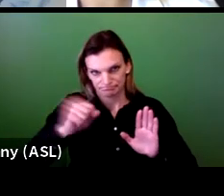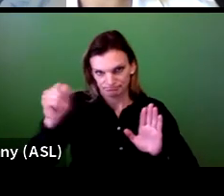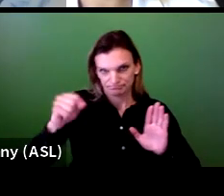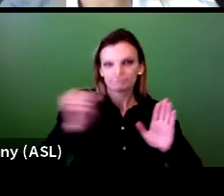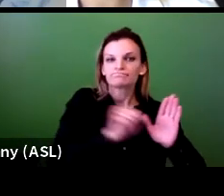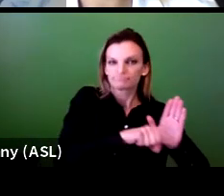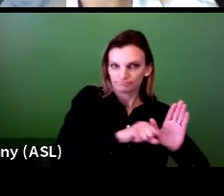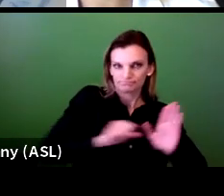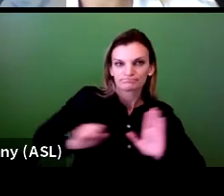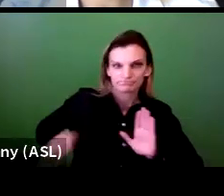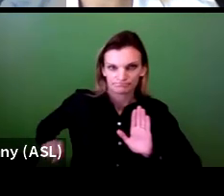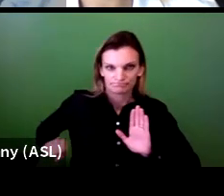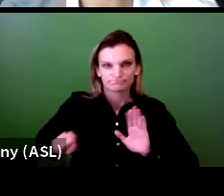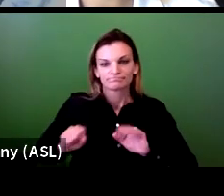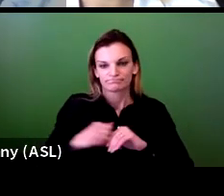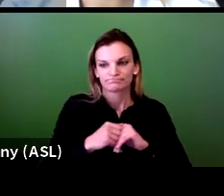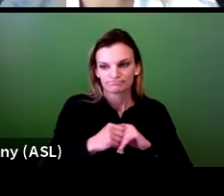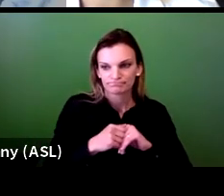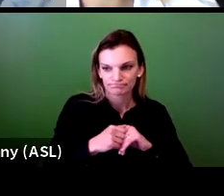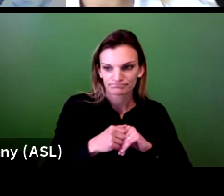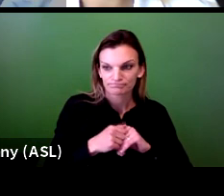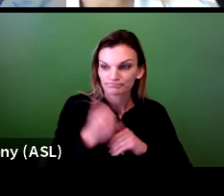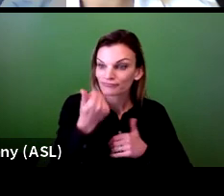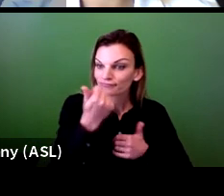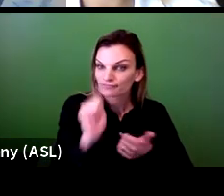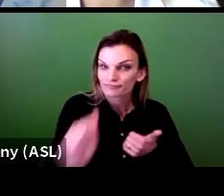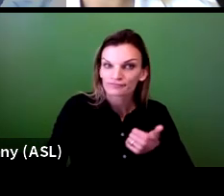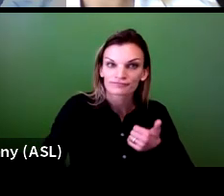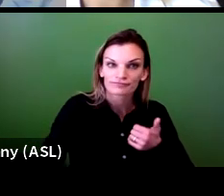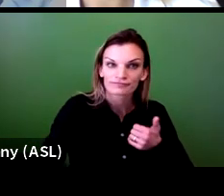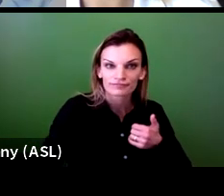Yes. Anybody else?